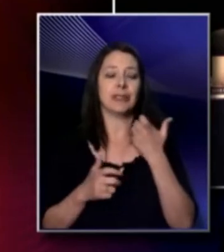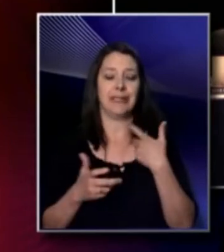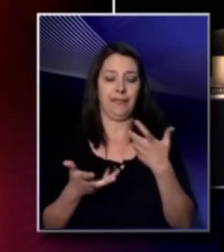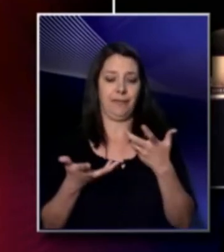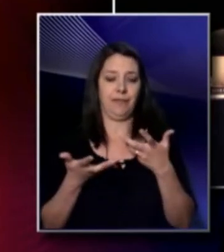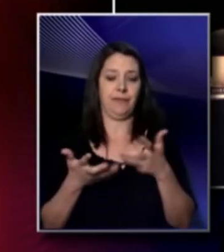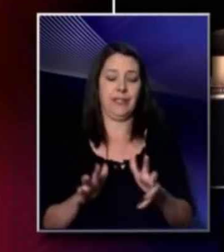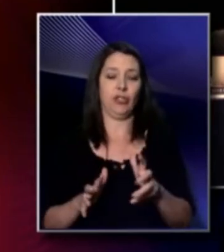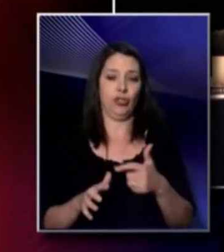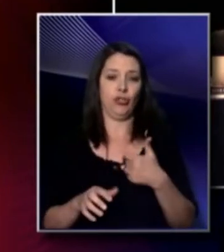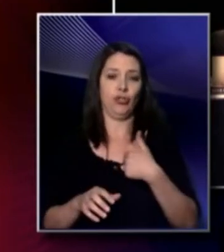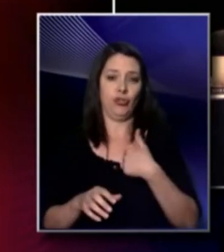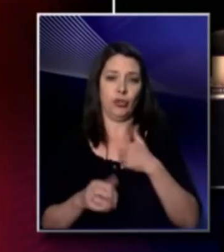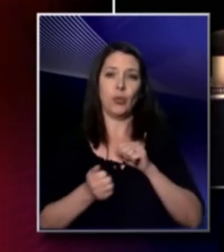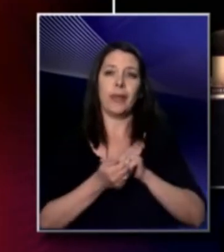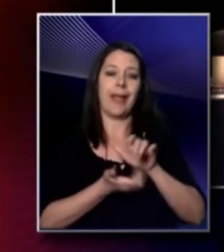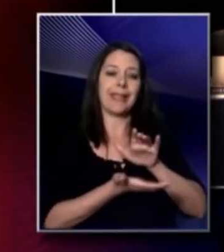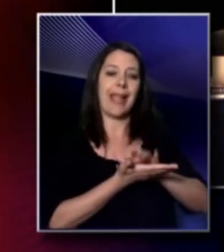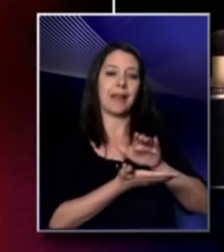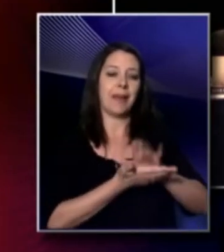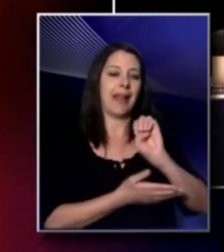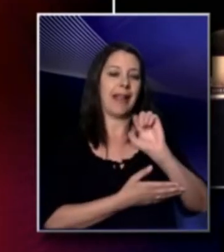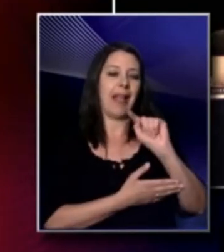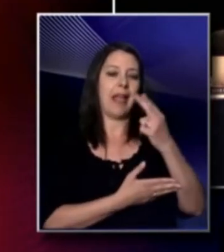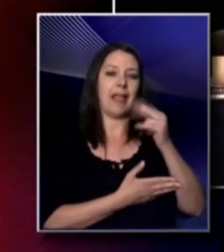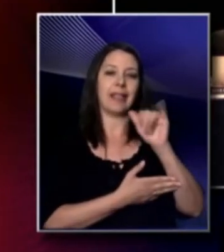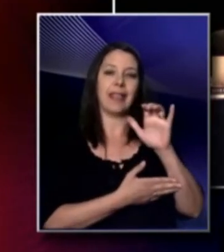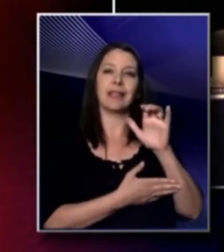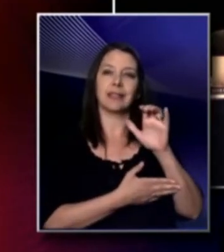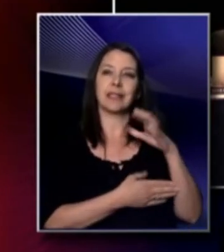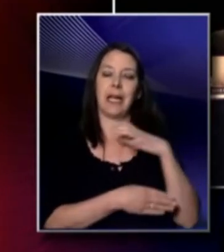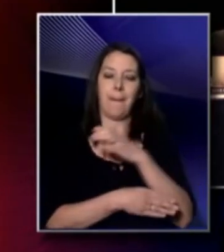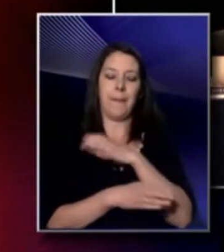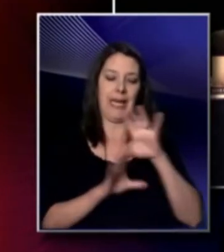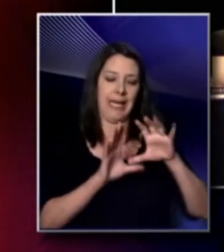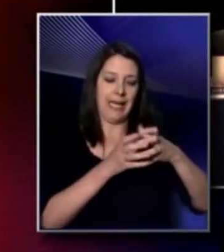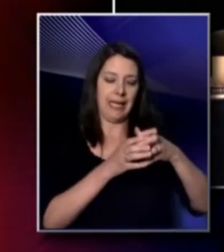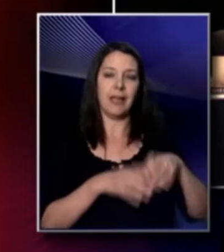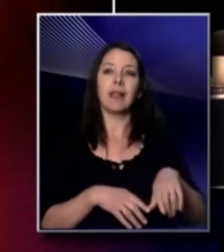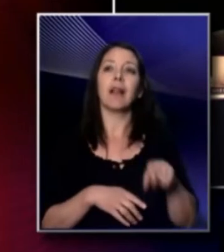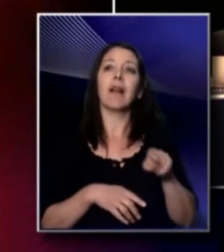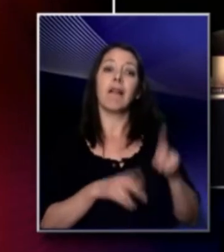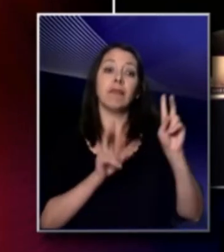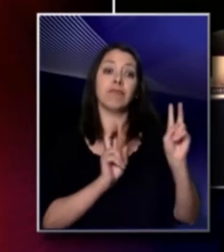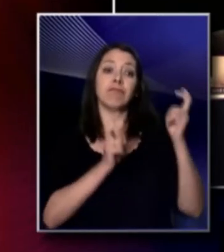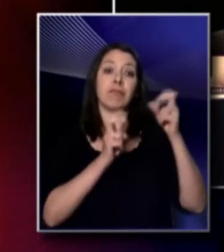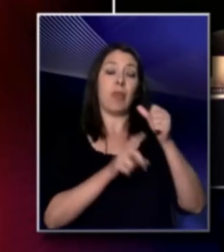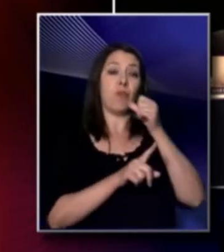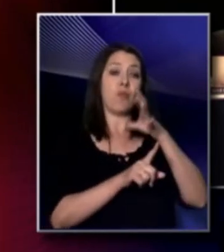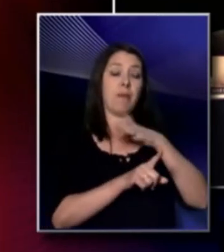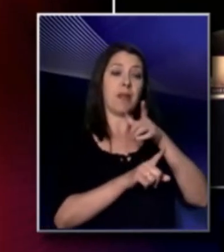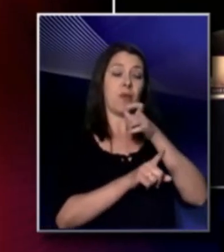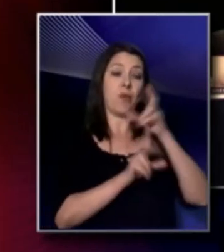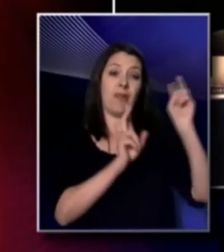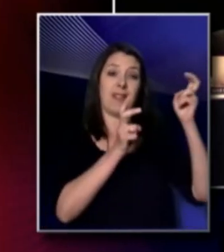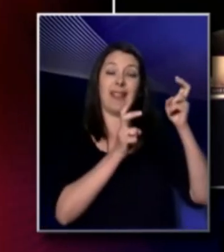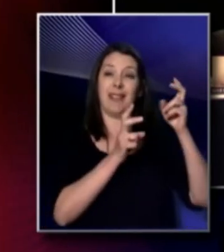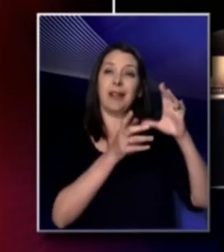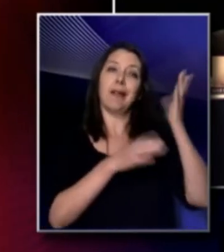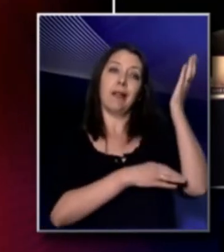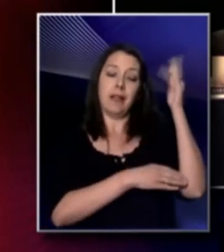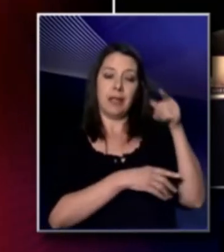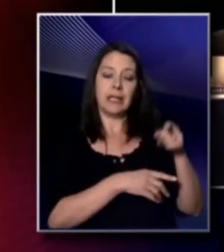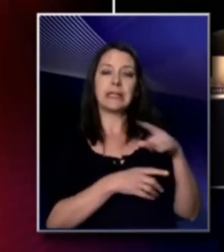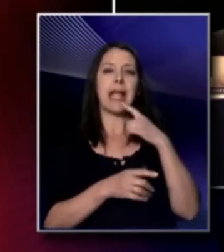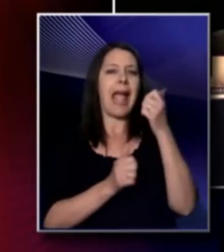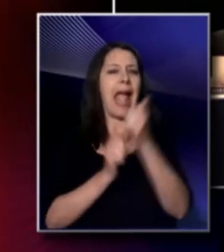my Academy's Ethics Committee, and the mantra of the chairwoman was, everybody's a volunteer. So as I